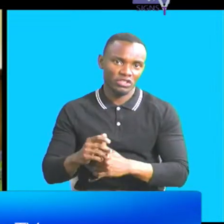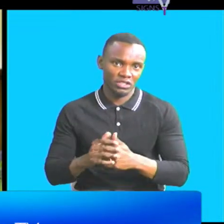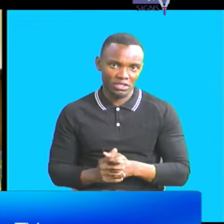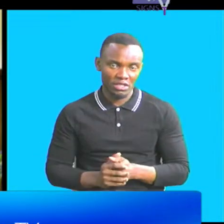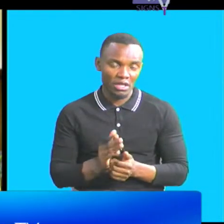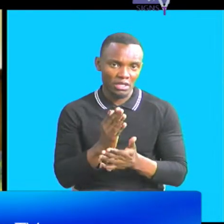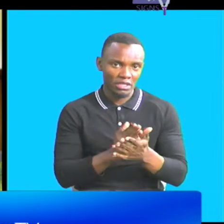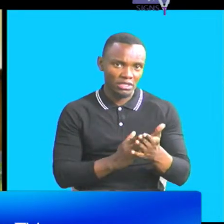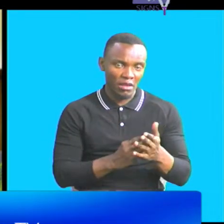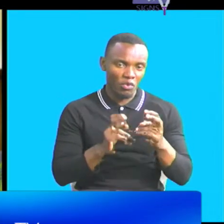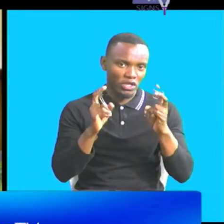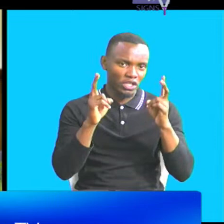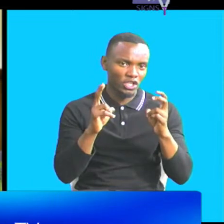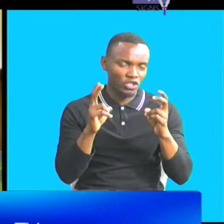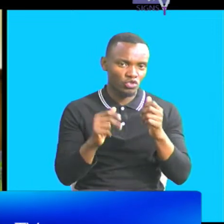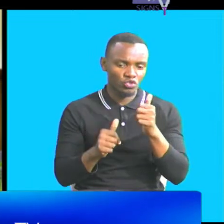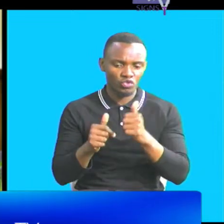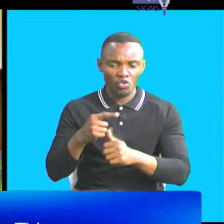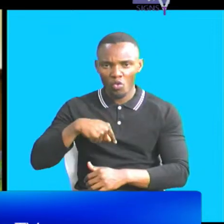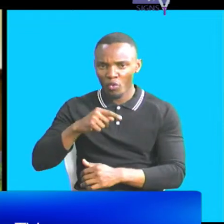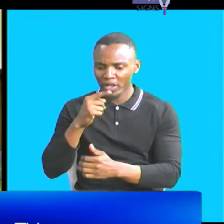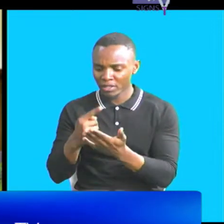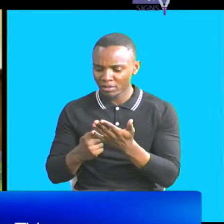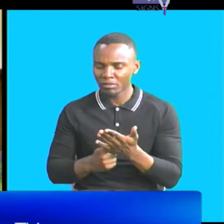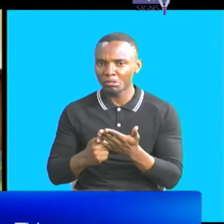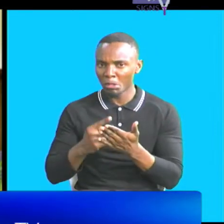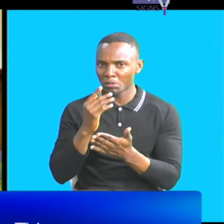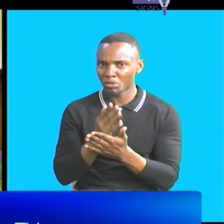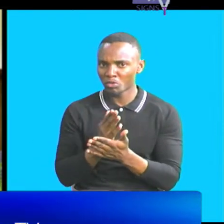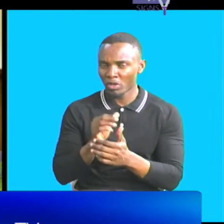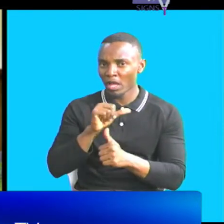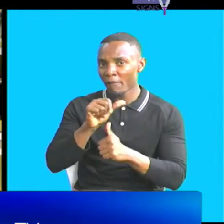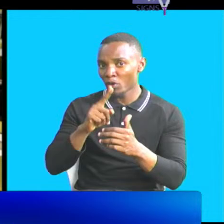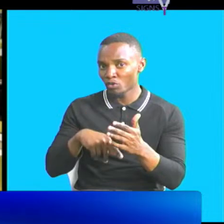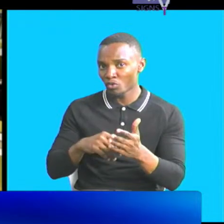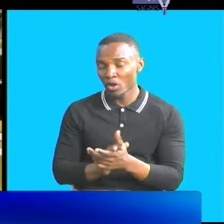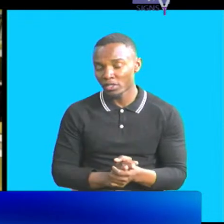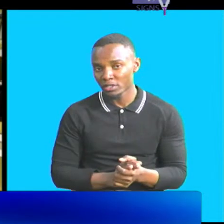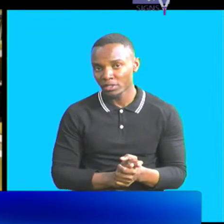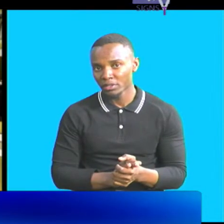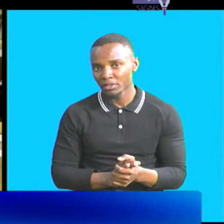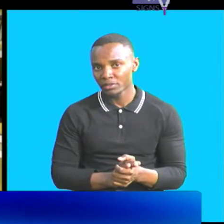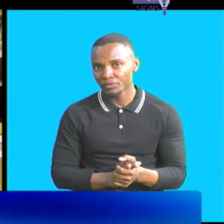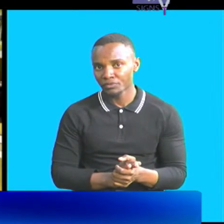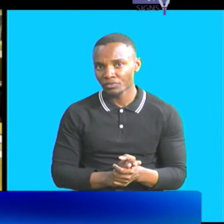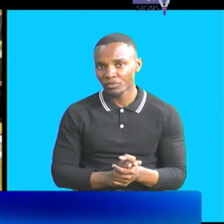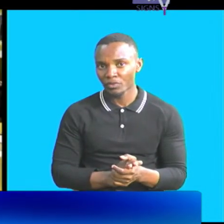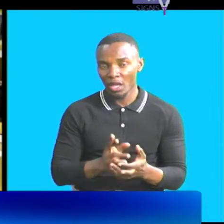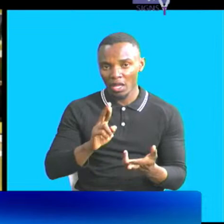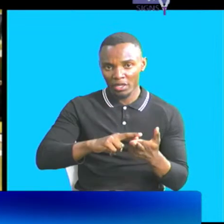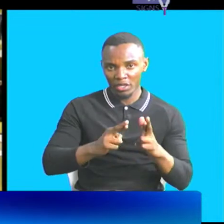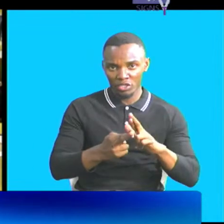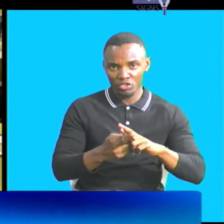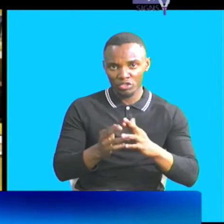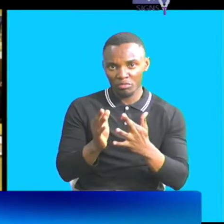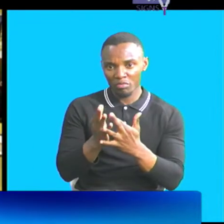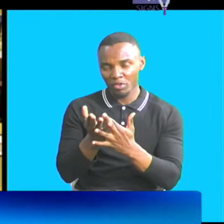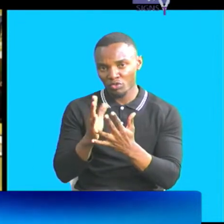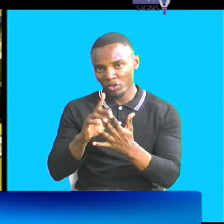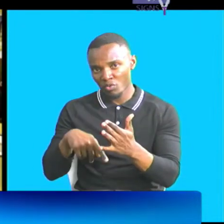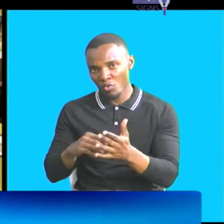of the issues we have really discussed is about the relationship of Disco